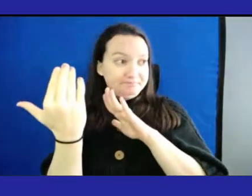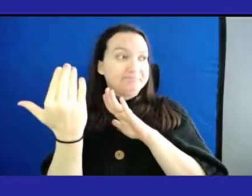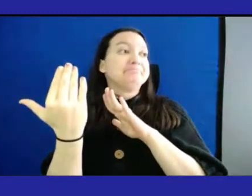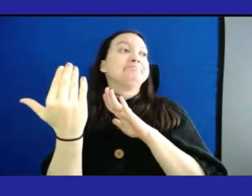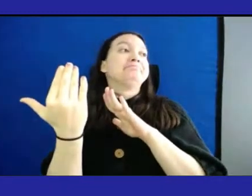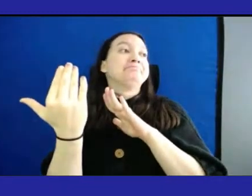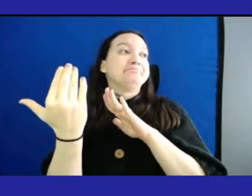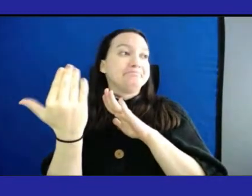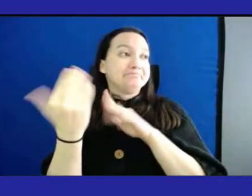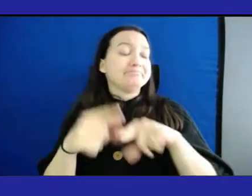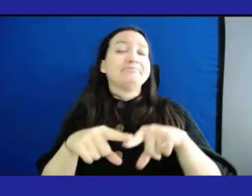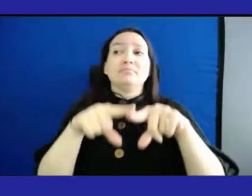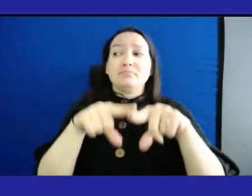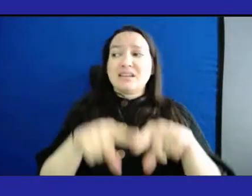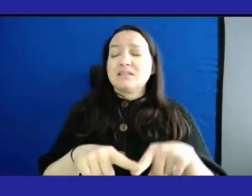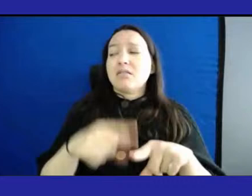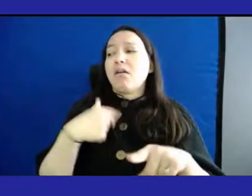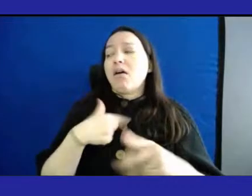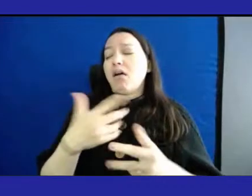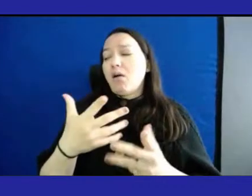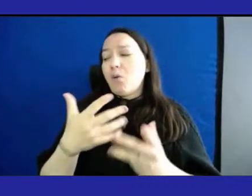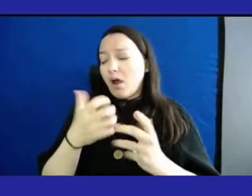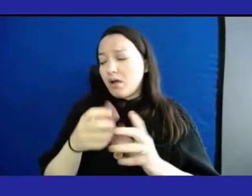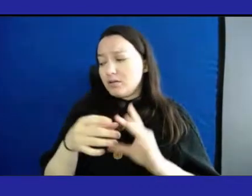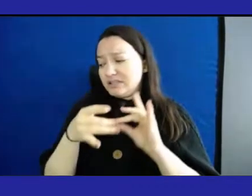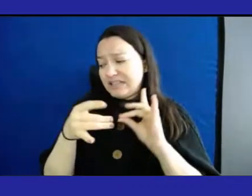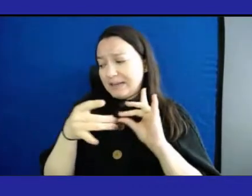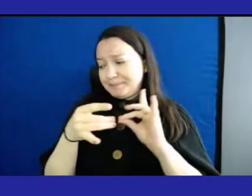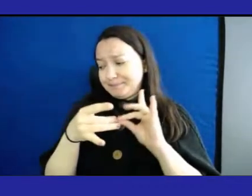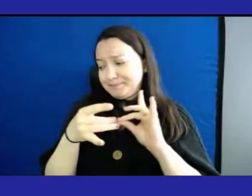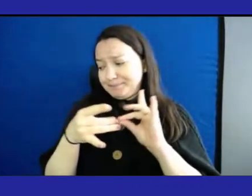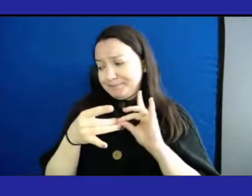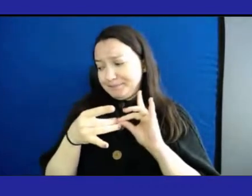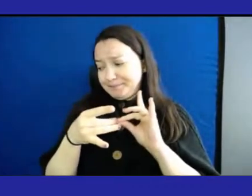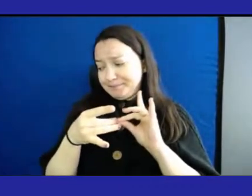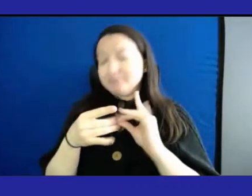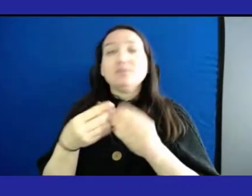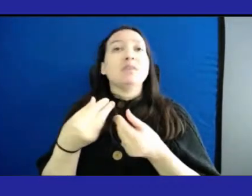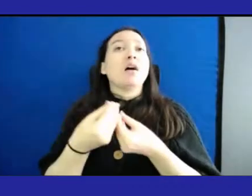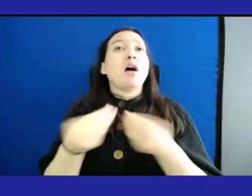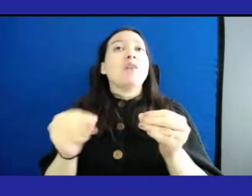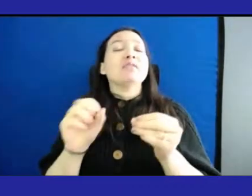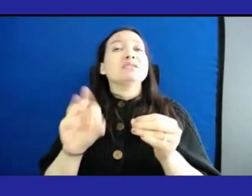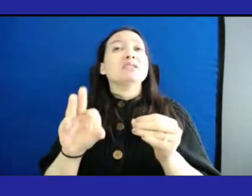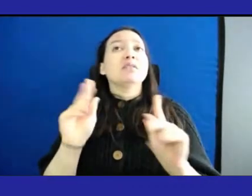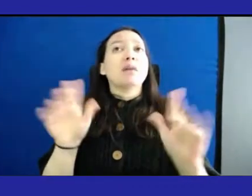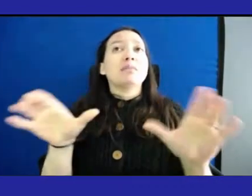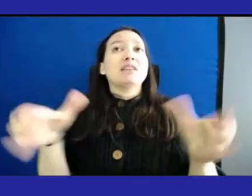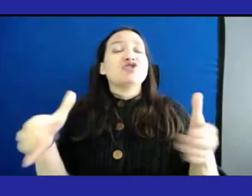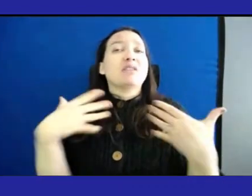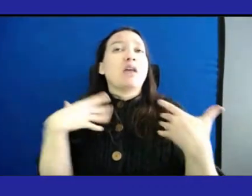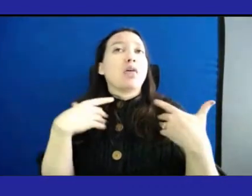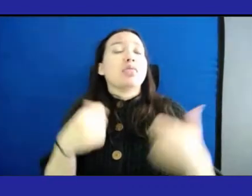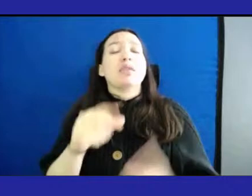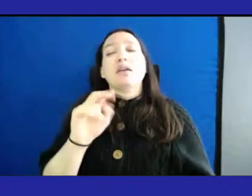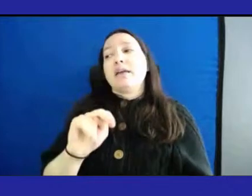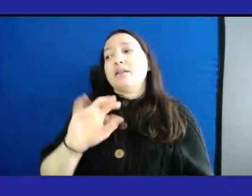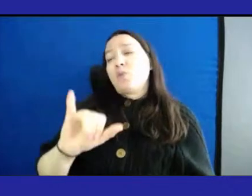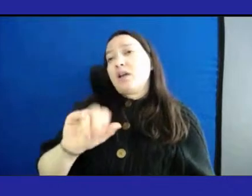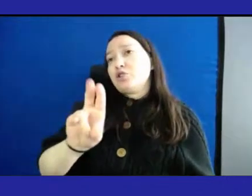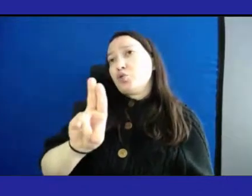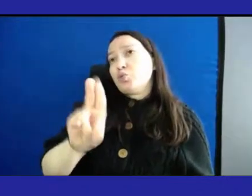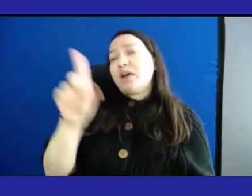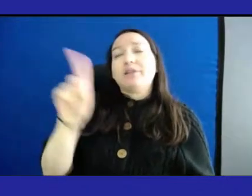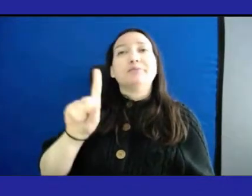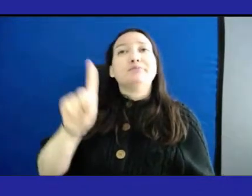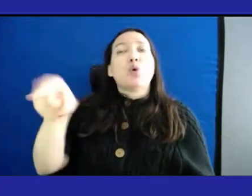face on. I did want to say the Office of Population Health at NYU Langone gave a lecture